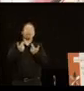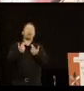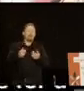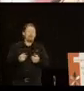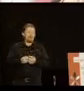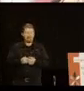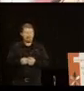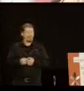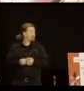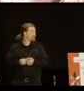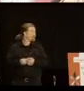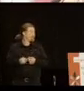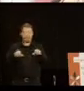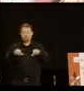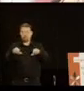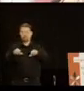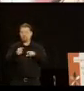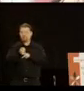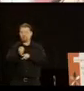Boo!